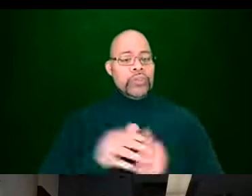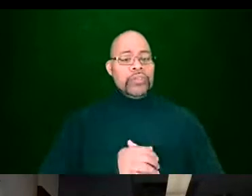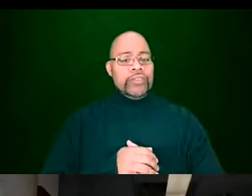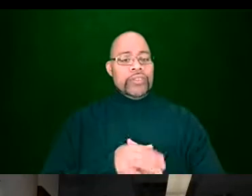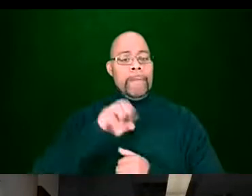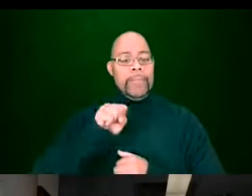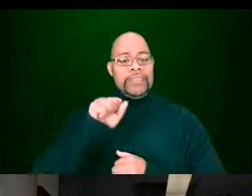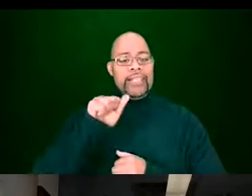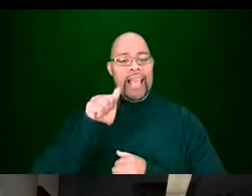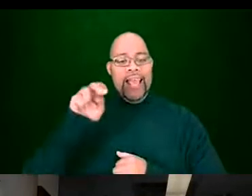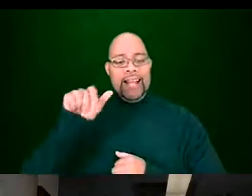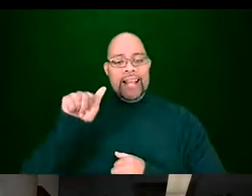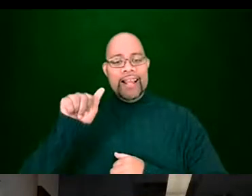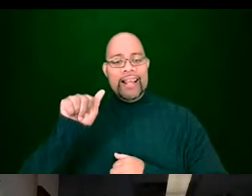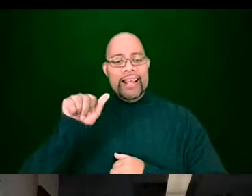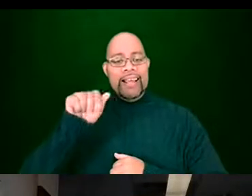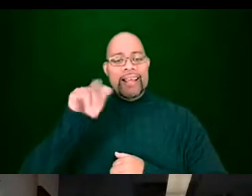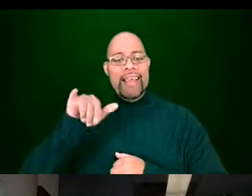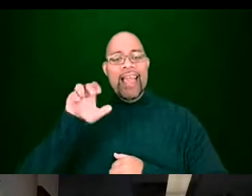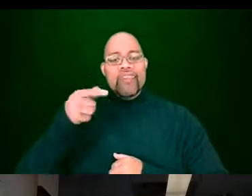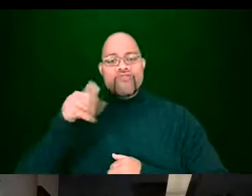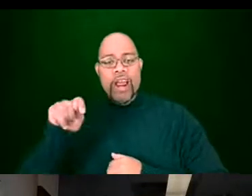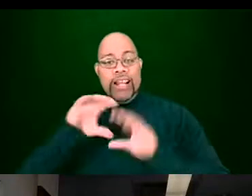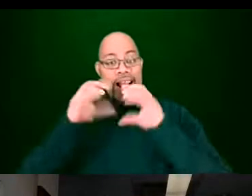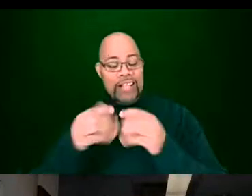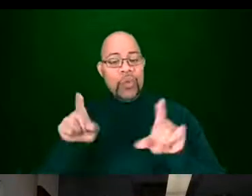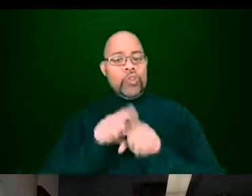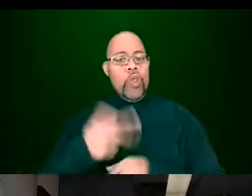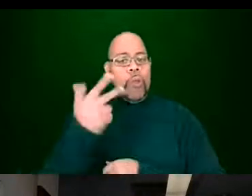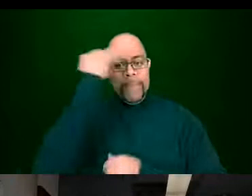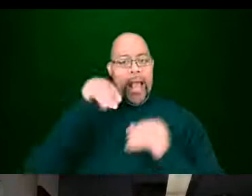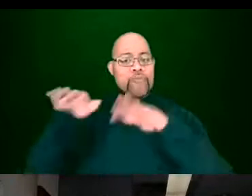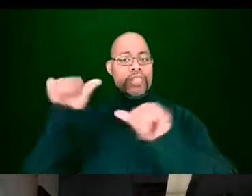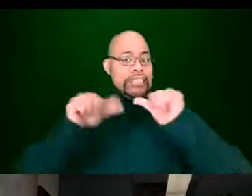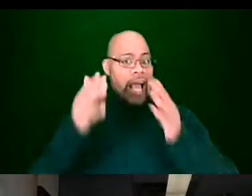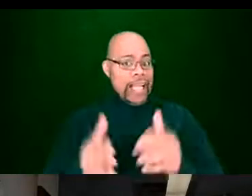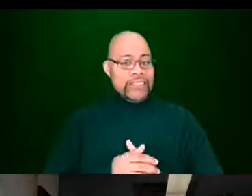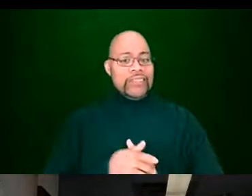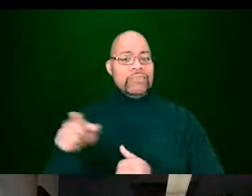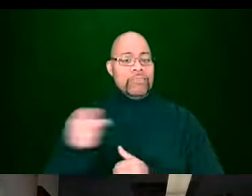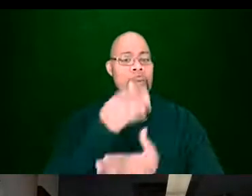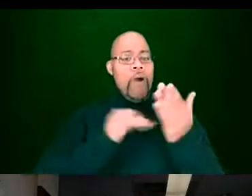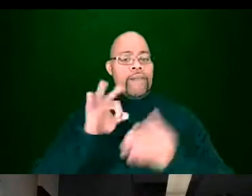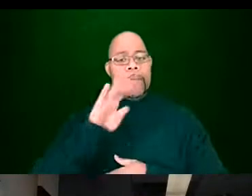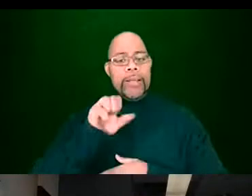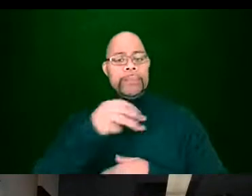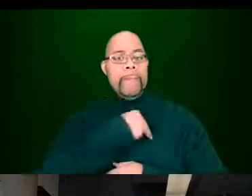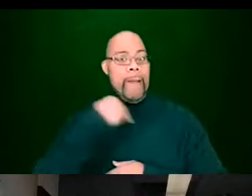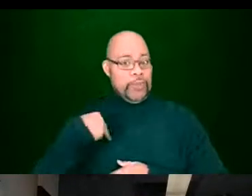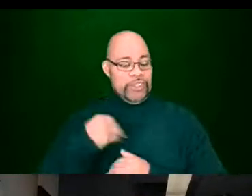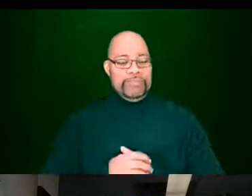Miss Anna K. Grant's class, as well as 3 Black marine scientists who are part of the BIMS membership.